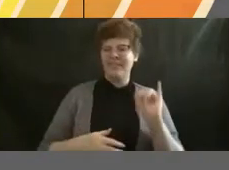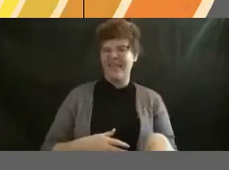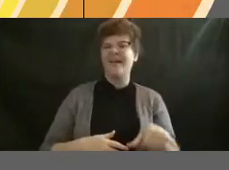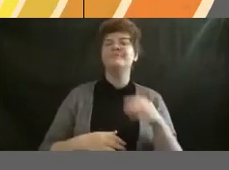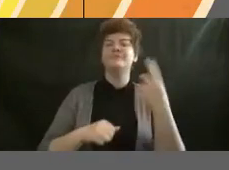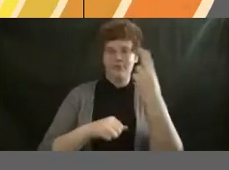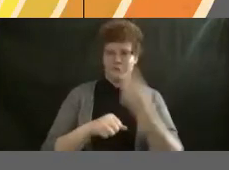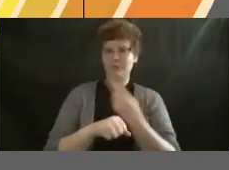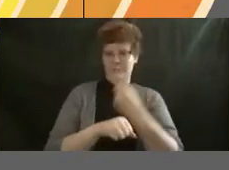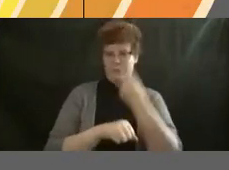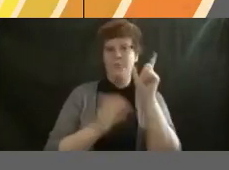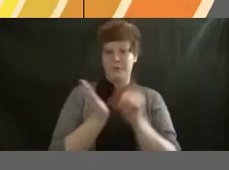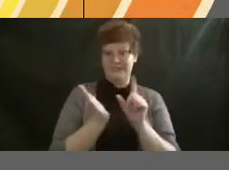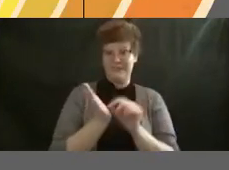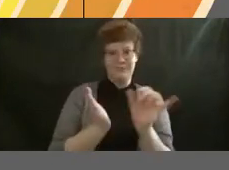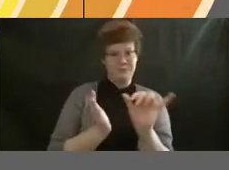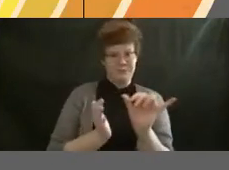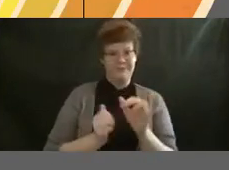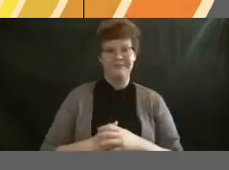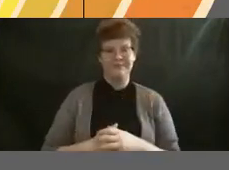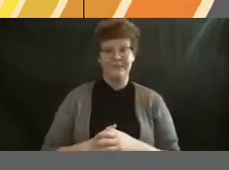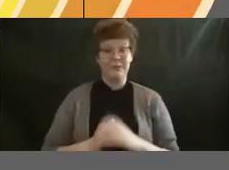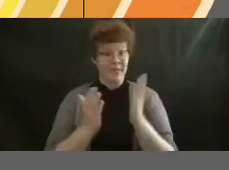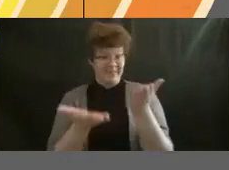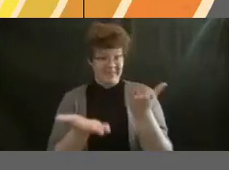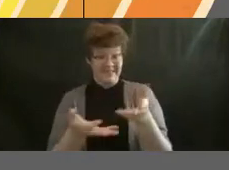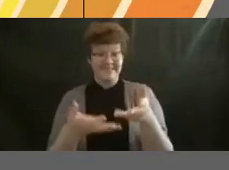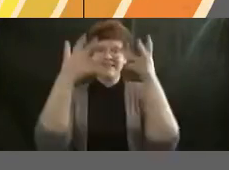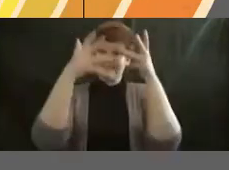So we'll get to that. So this is the finished piece.